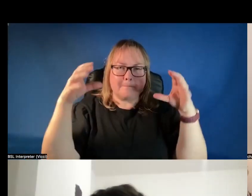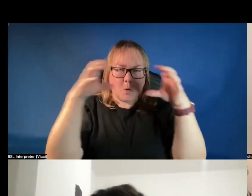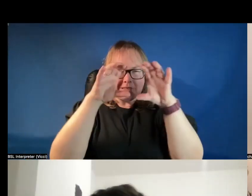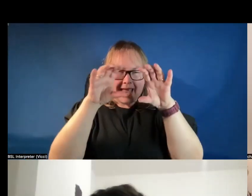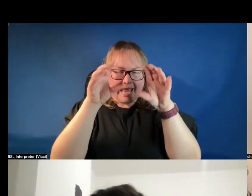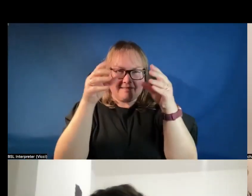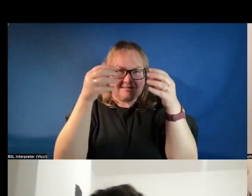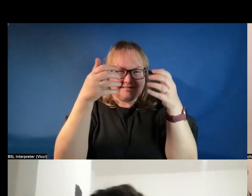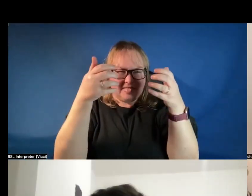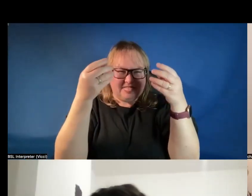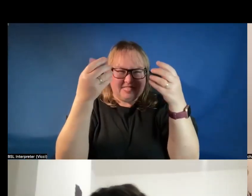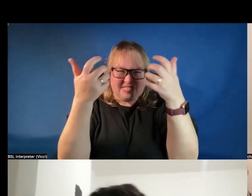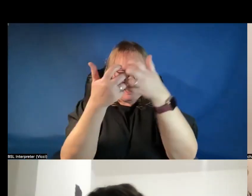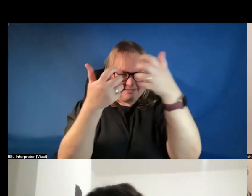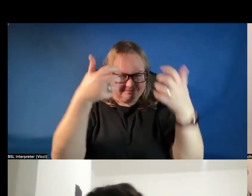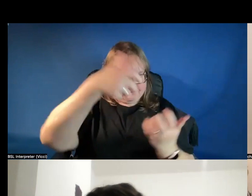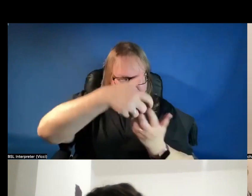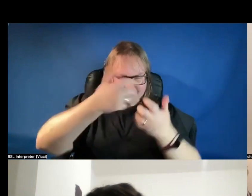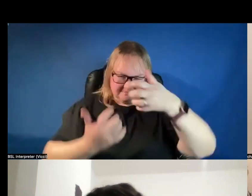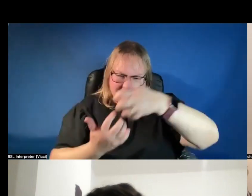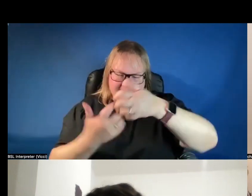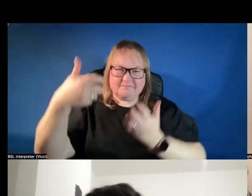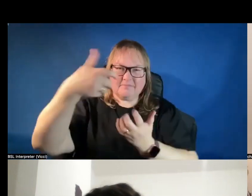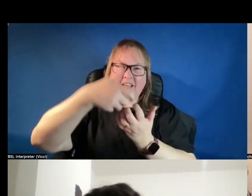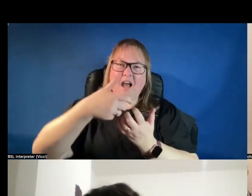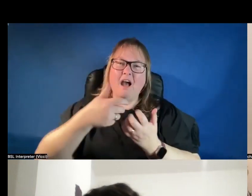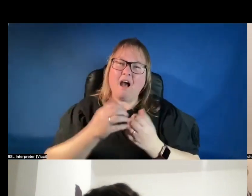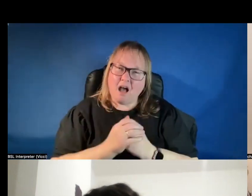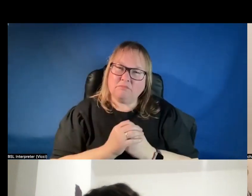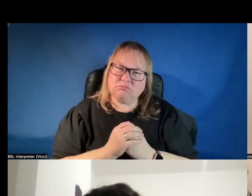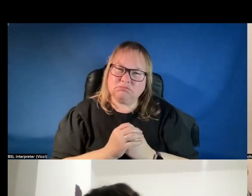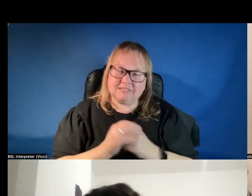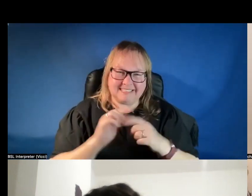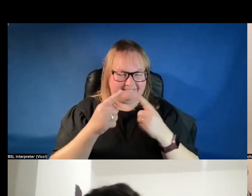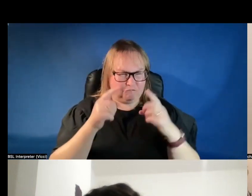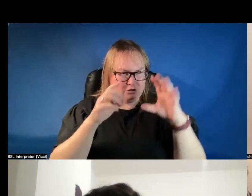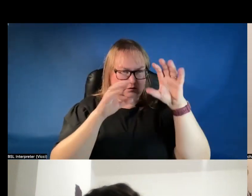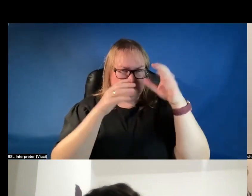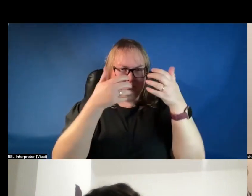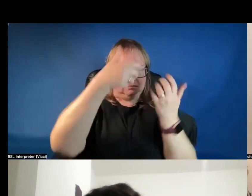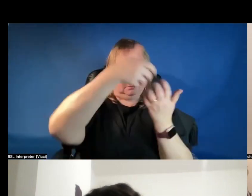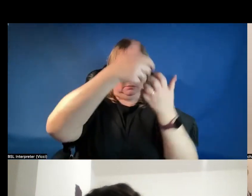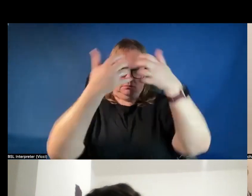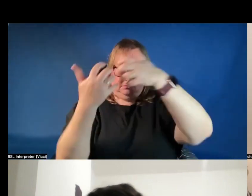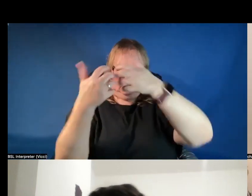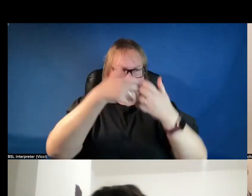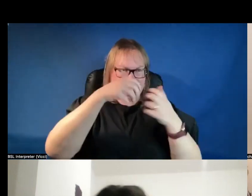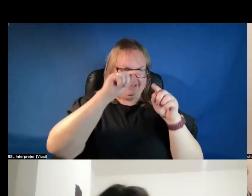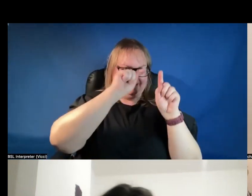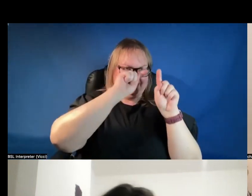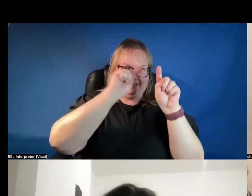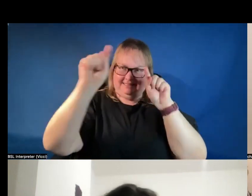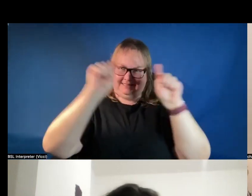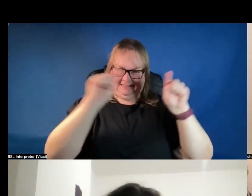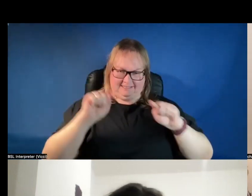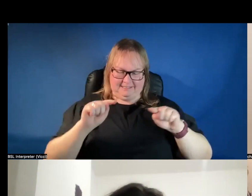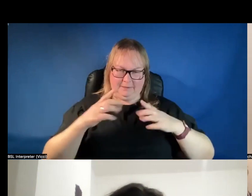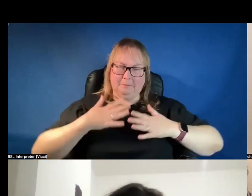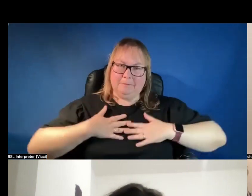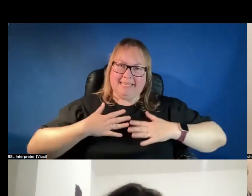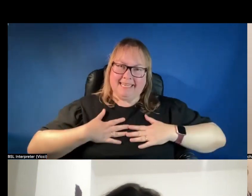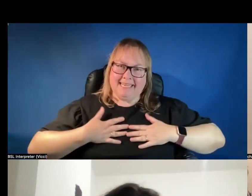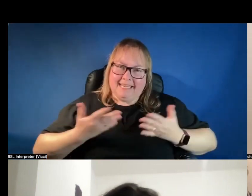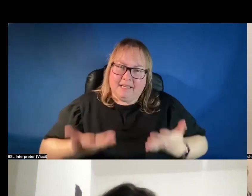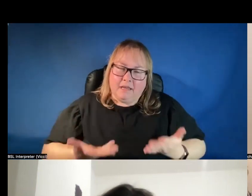kind of my sense of fragmentation, that there are all these bits about me and my existence, so in time, in different times, at